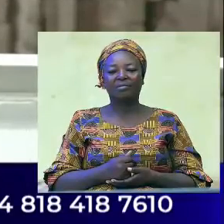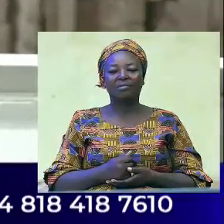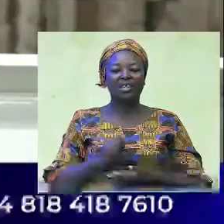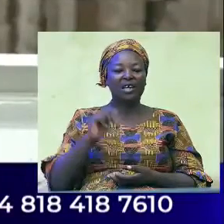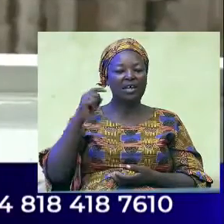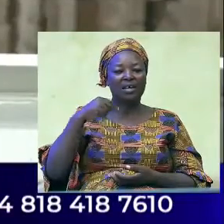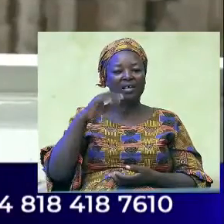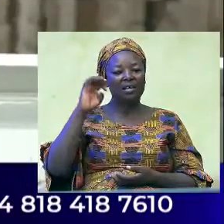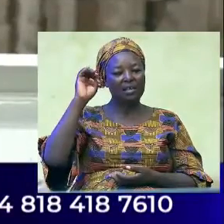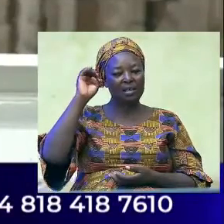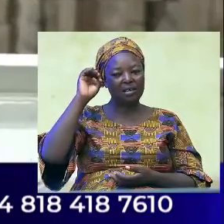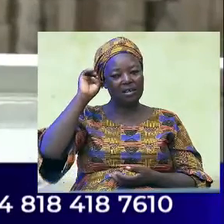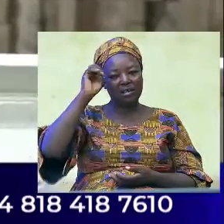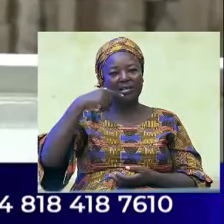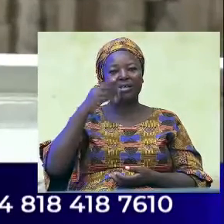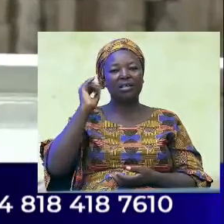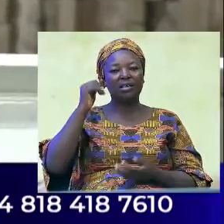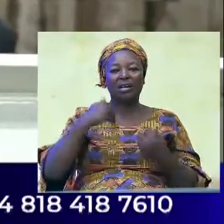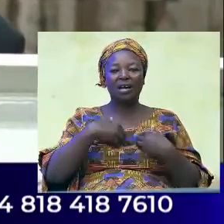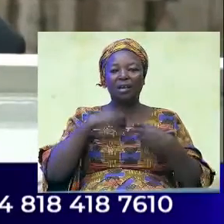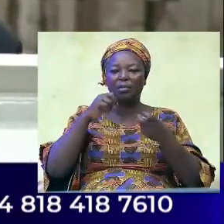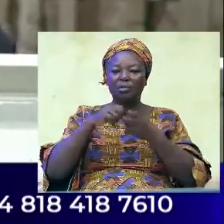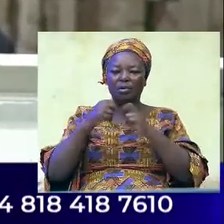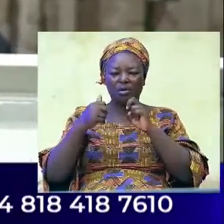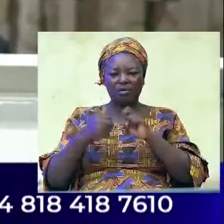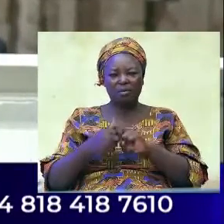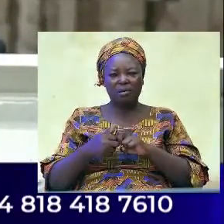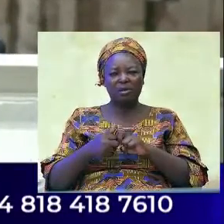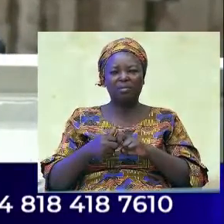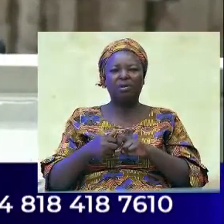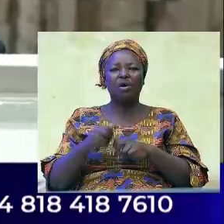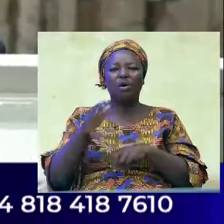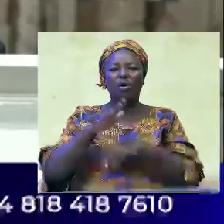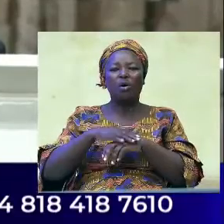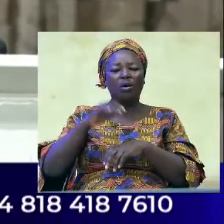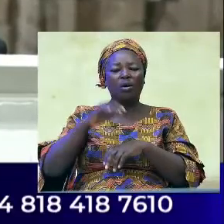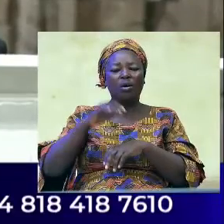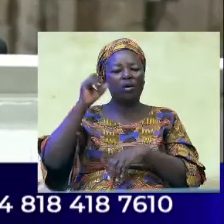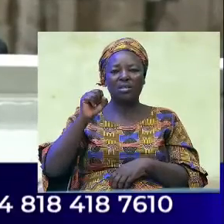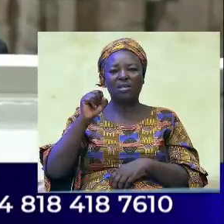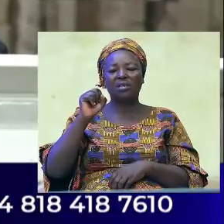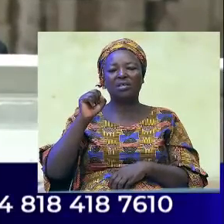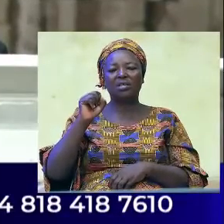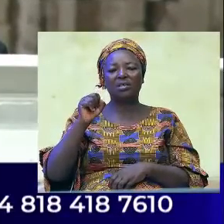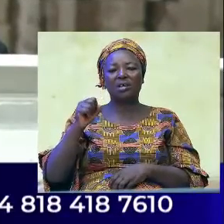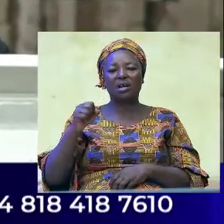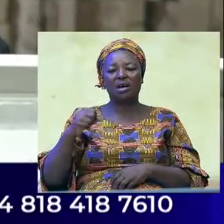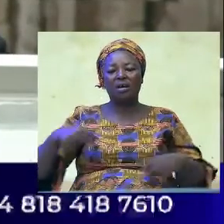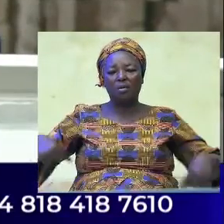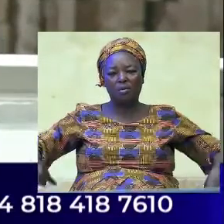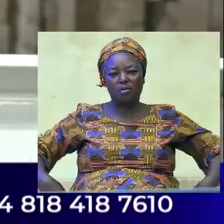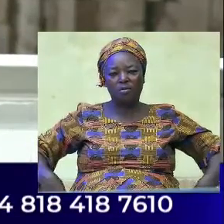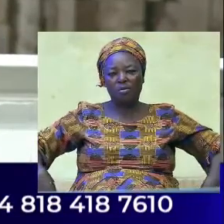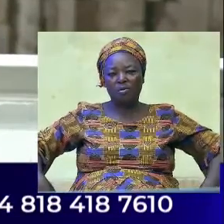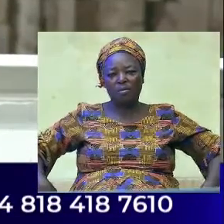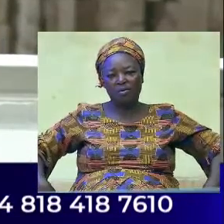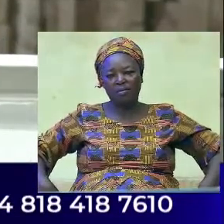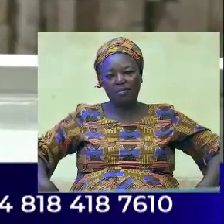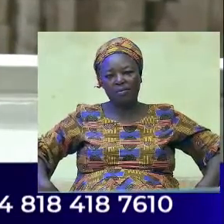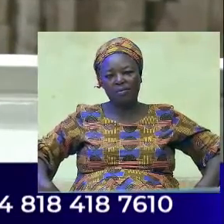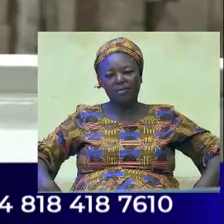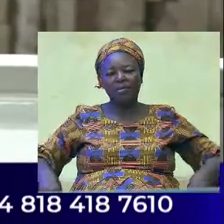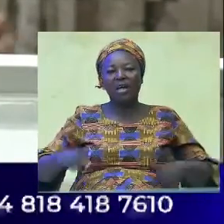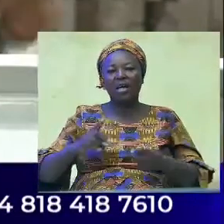He gave his testimony, and he said he had been having problem on the spinal waist pain, and they